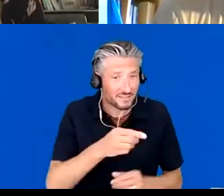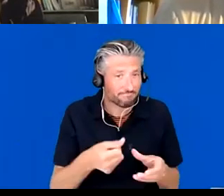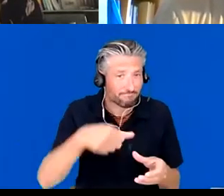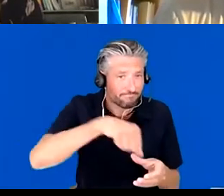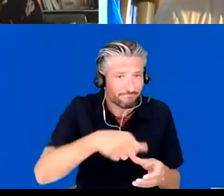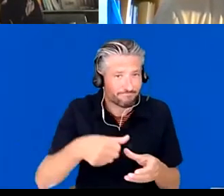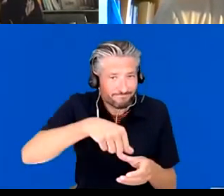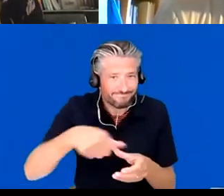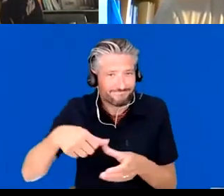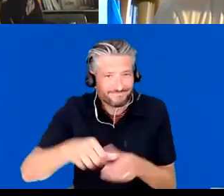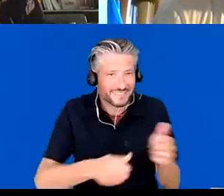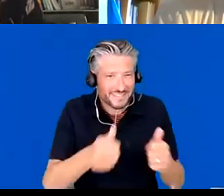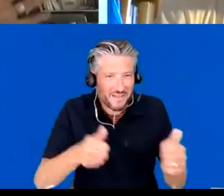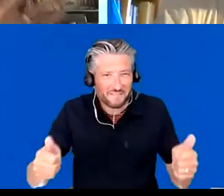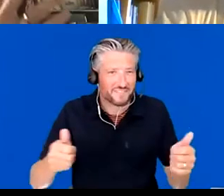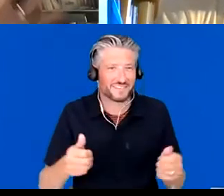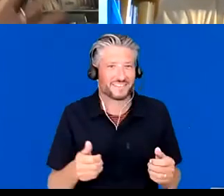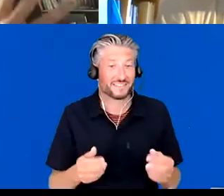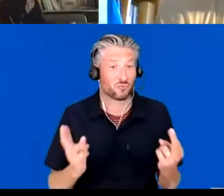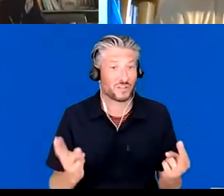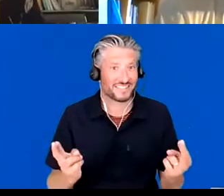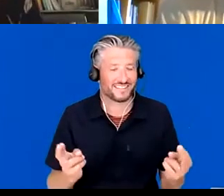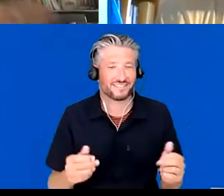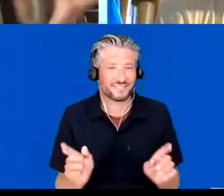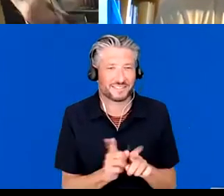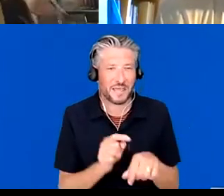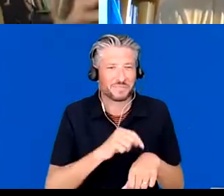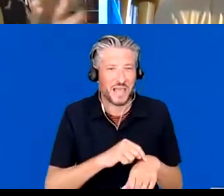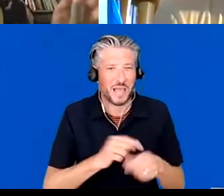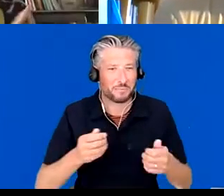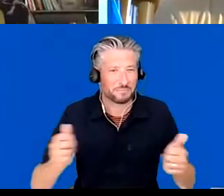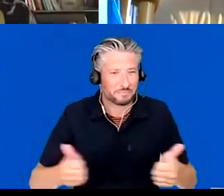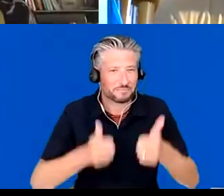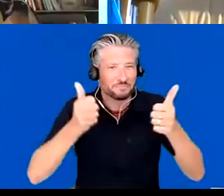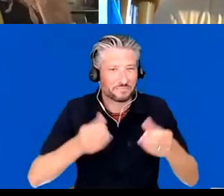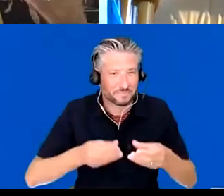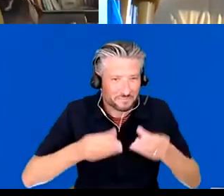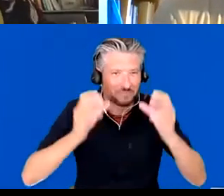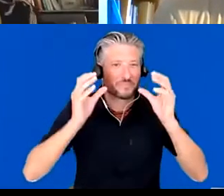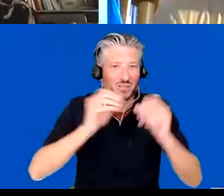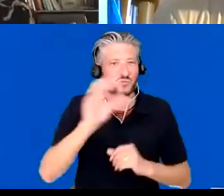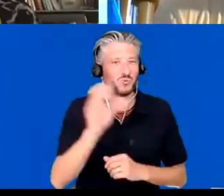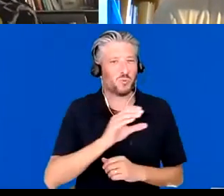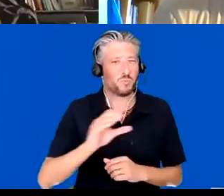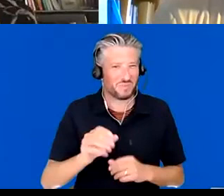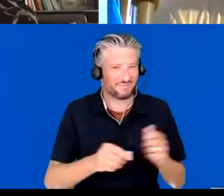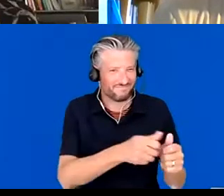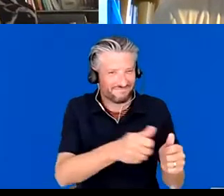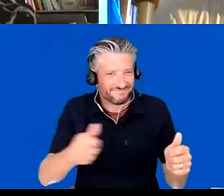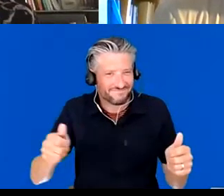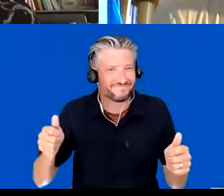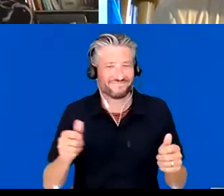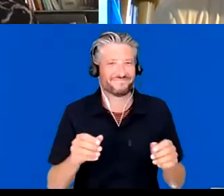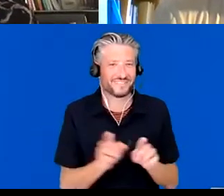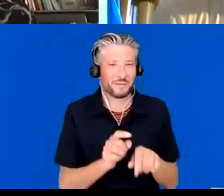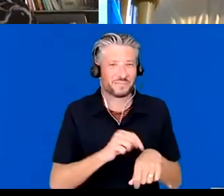rooms randomly. So they were forced to talk, but that went well in some occasions, I heard, and in others they were like, oh, you